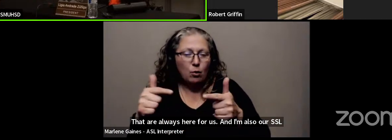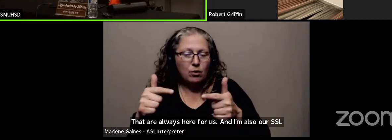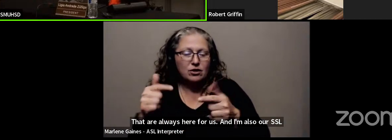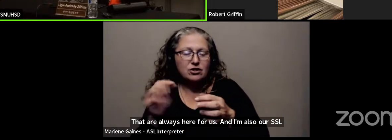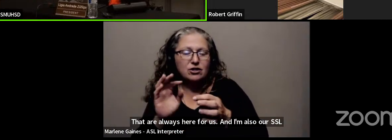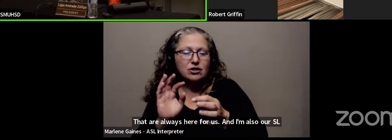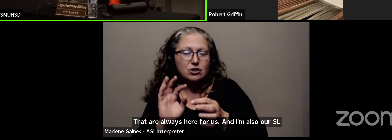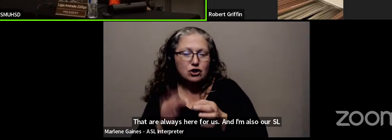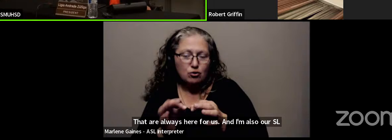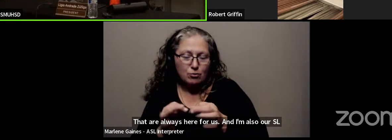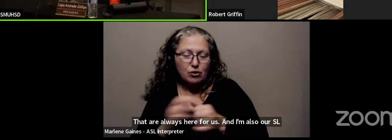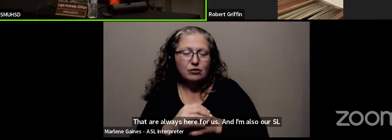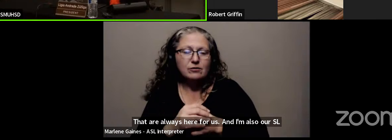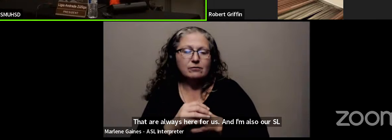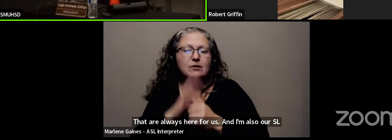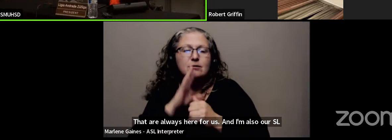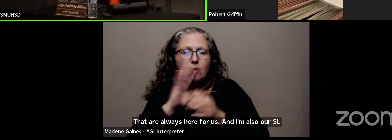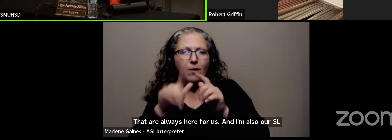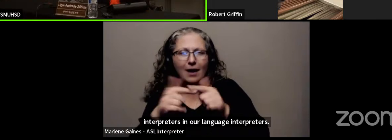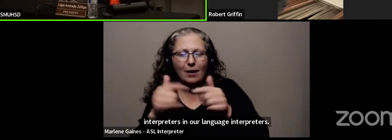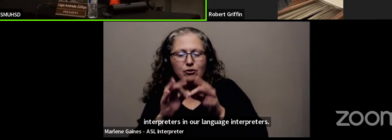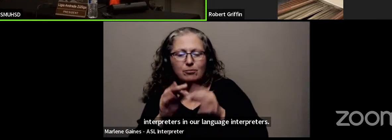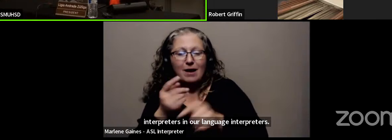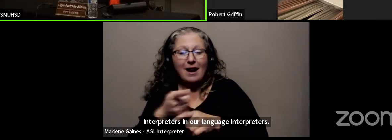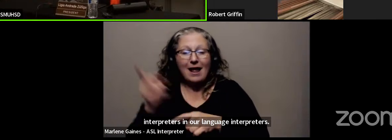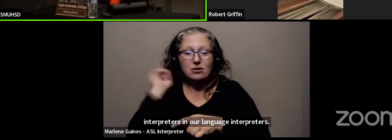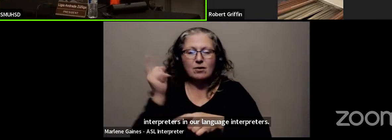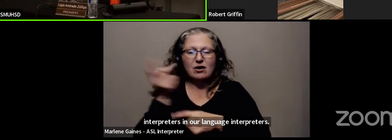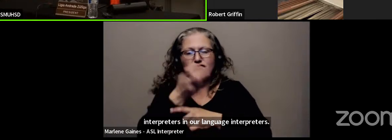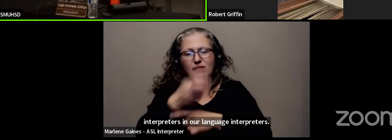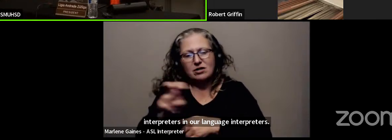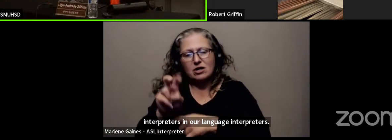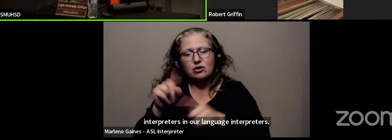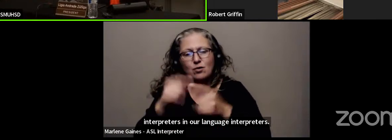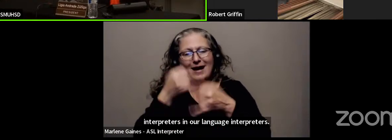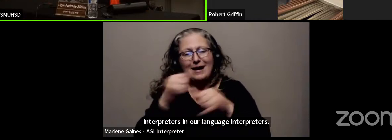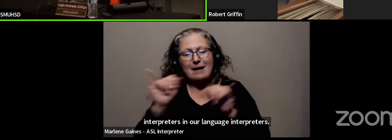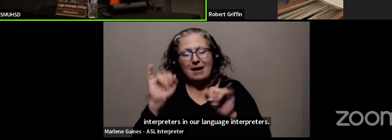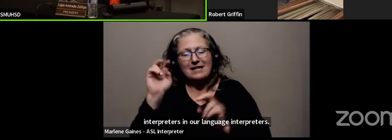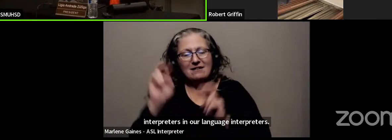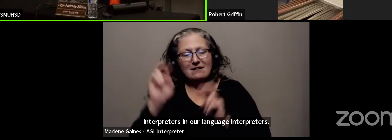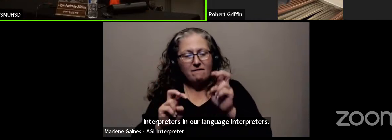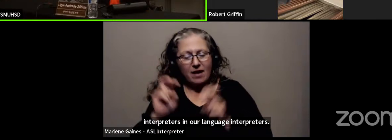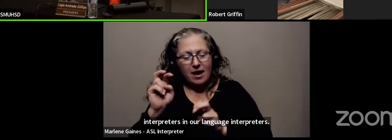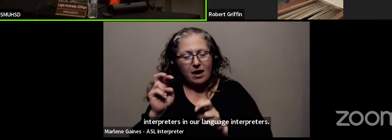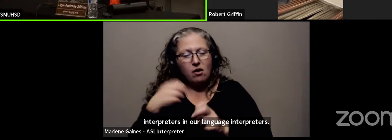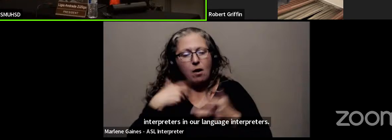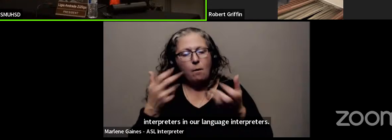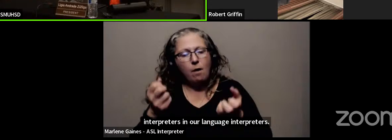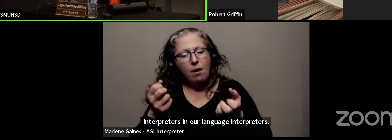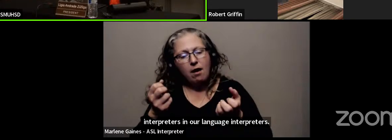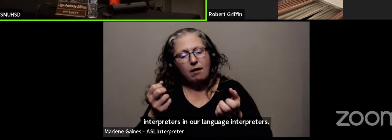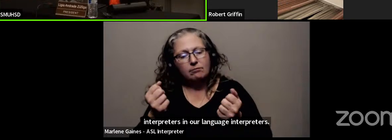interpreters. Last weekend we had the transition to Independence Fair, and I wanted to